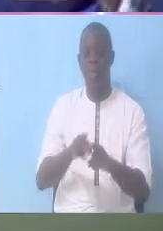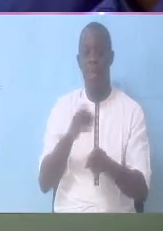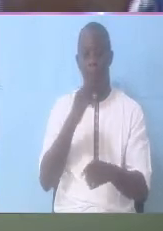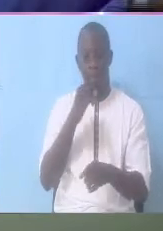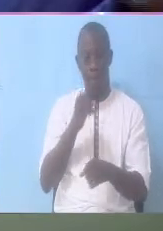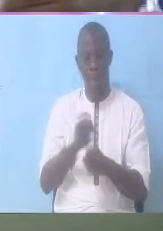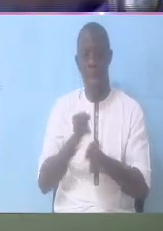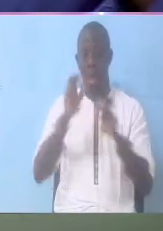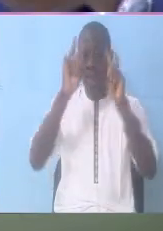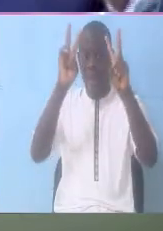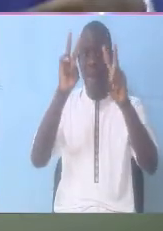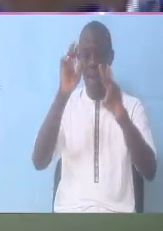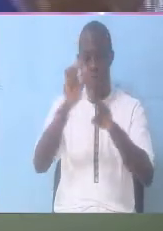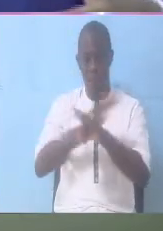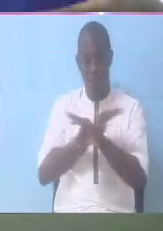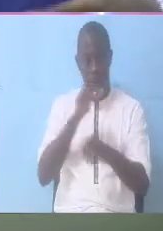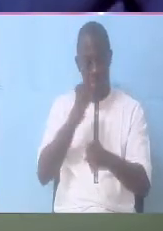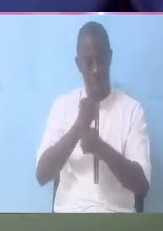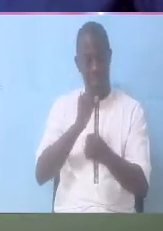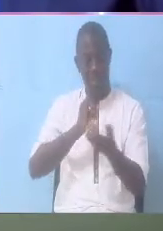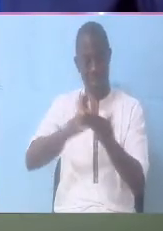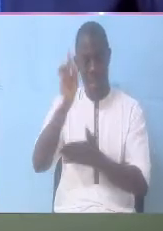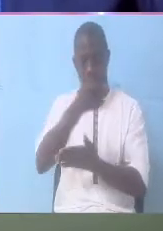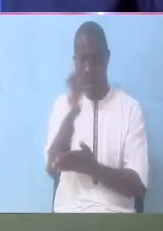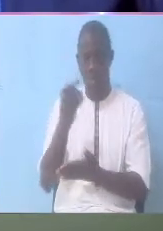obvious that Yaya Jammeh secured their killing?